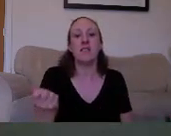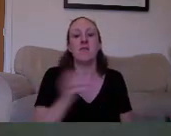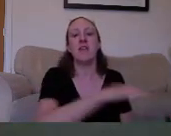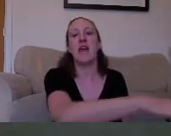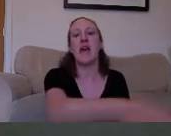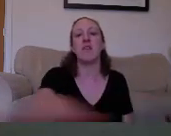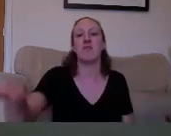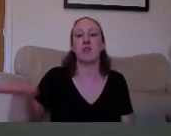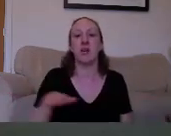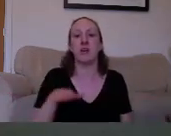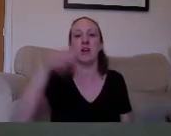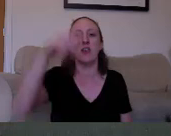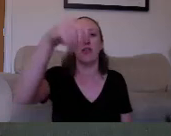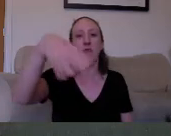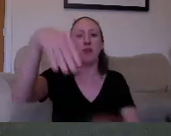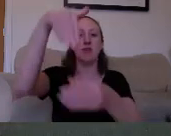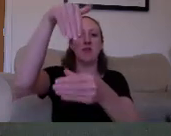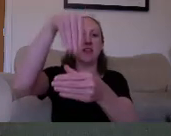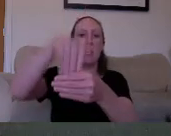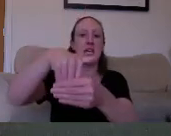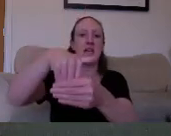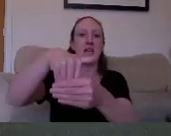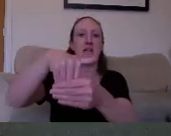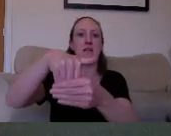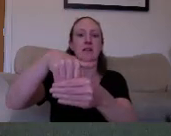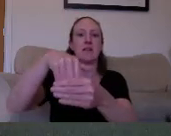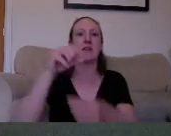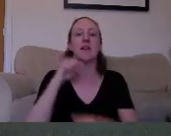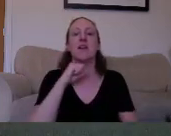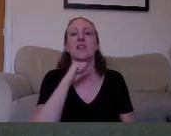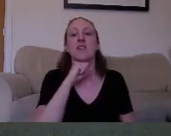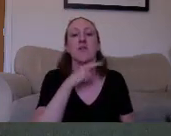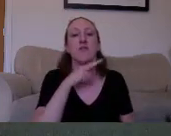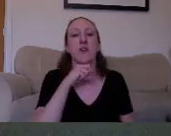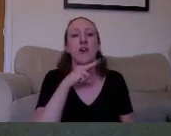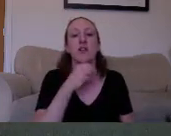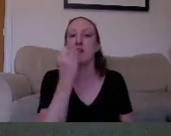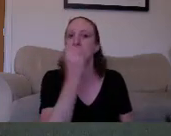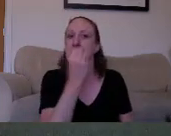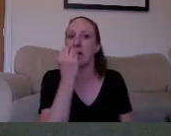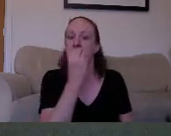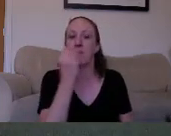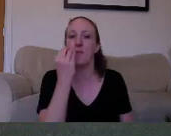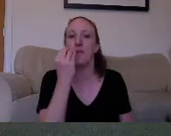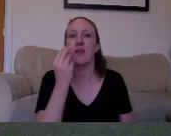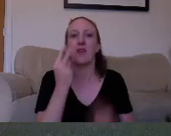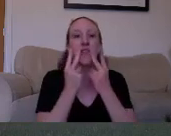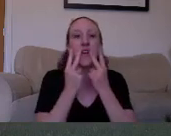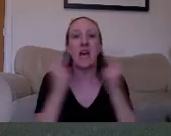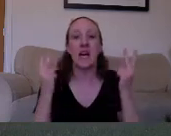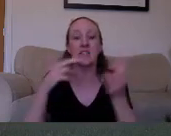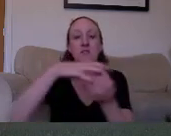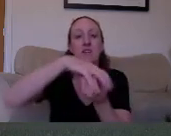"Find something, everyone. Throw something in." So the frog found a lily,